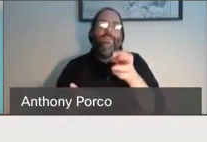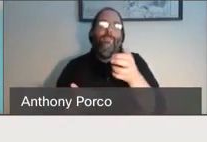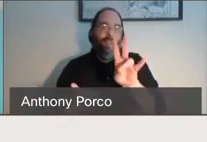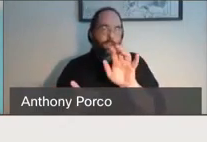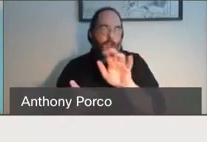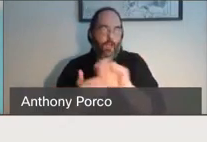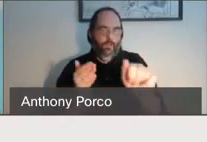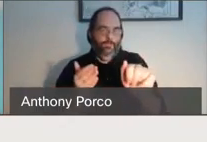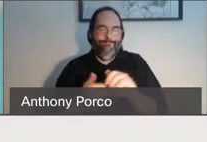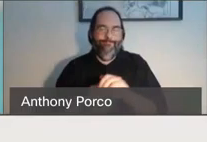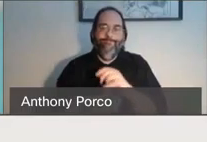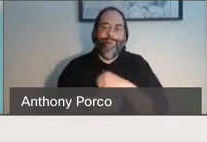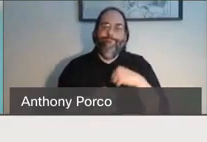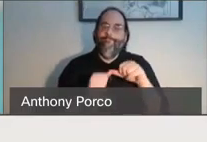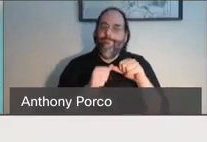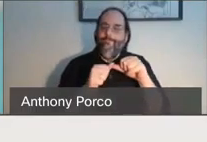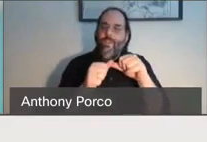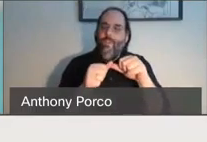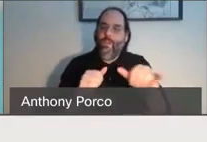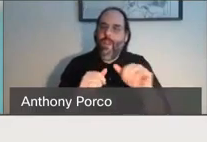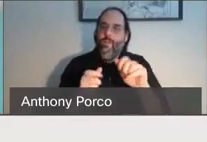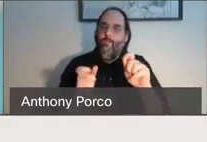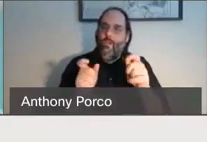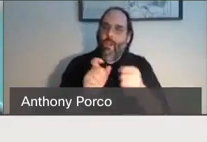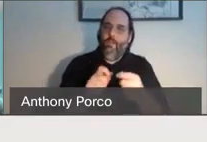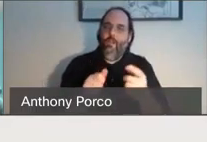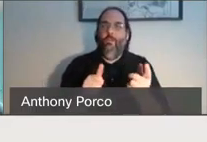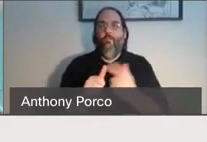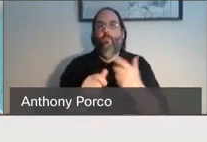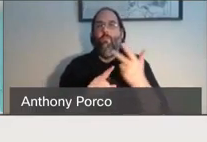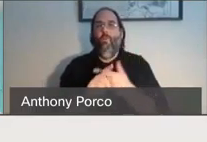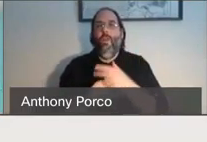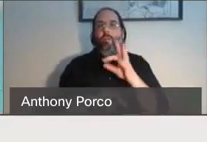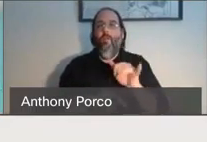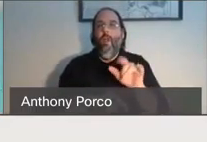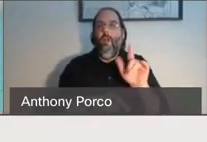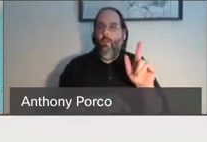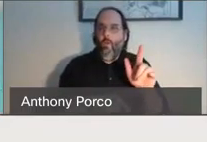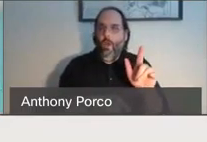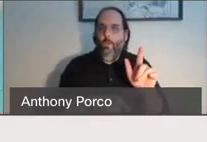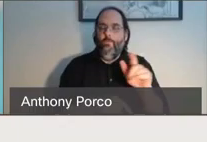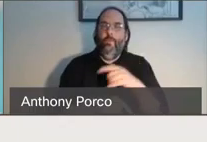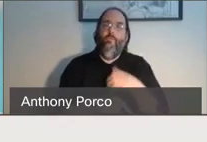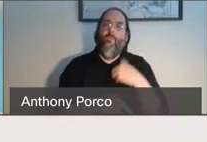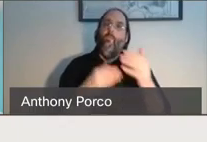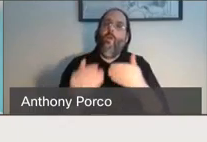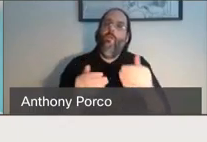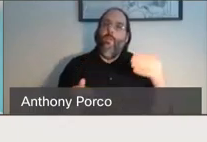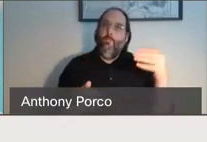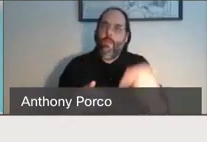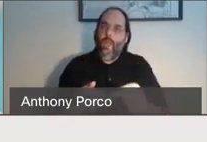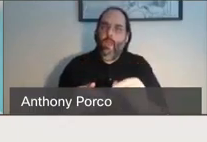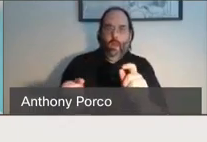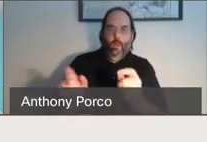$5,282,417. We are continuing that trend in the first quarter of FY21 and have processed, paid, and